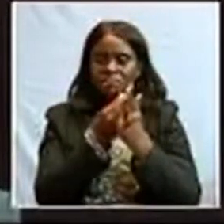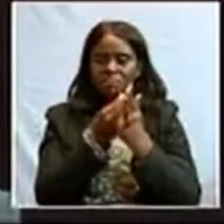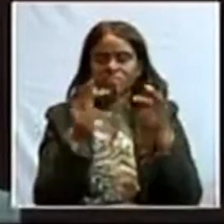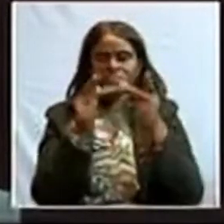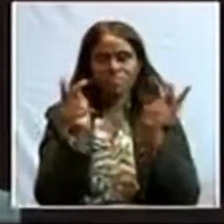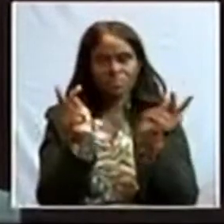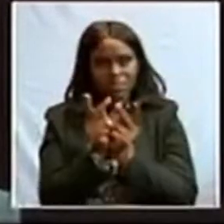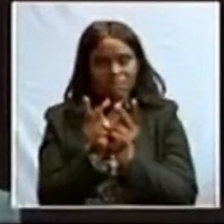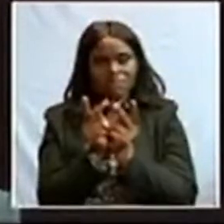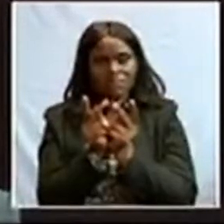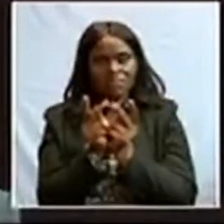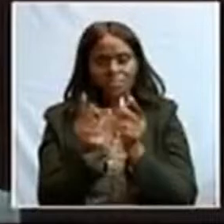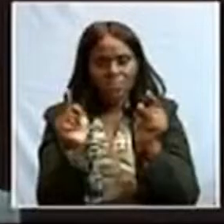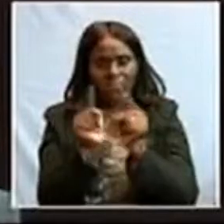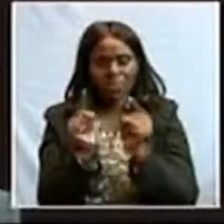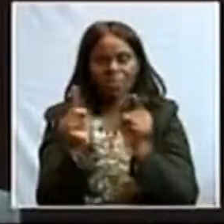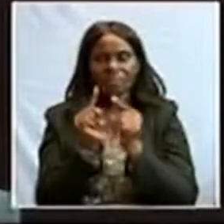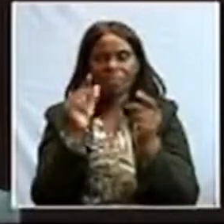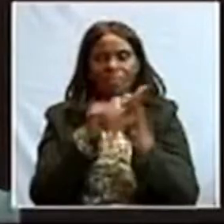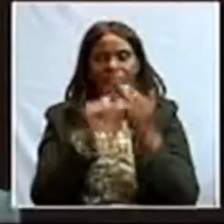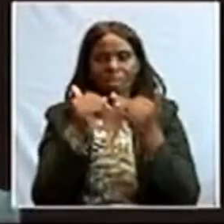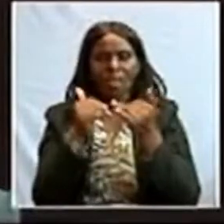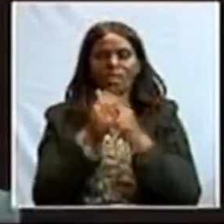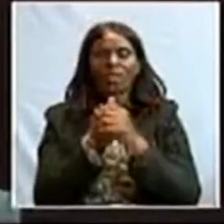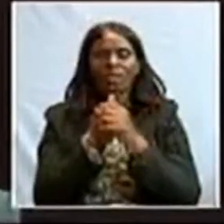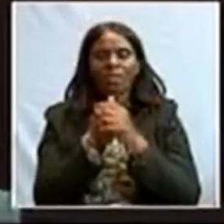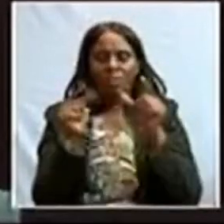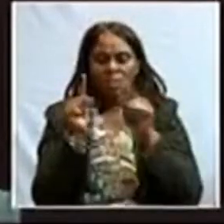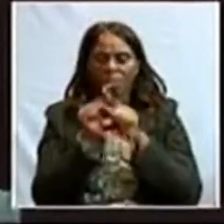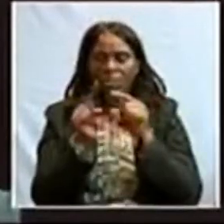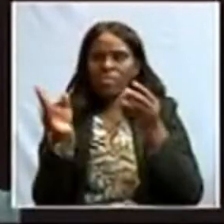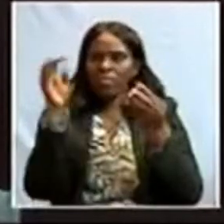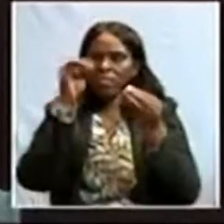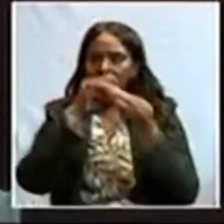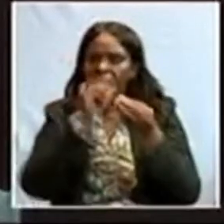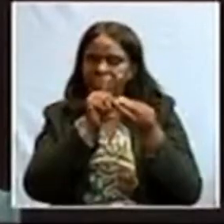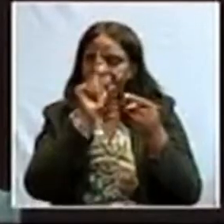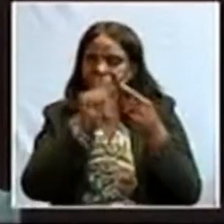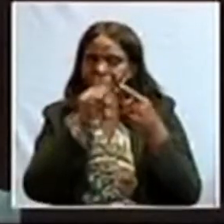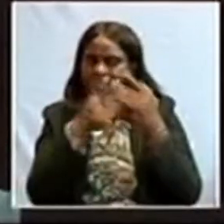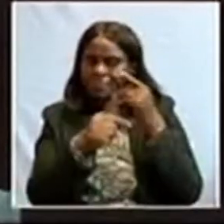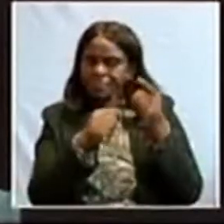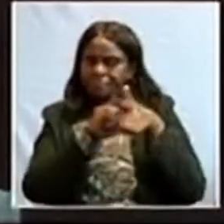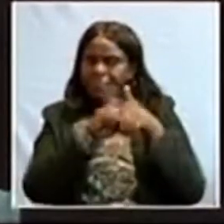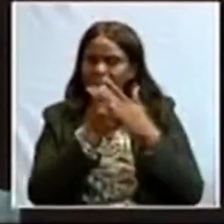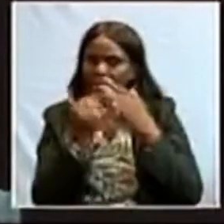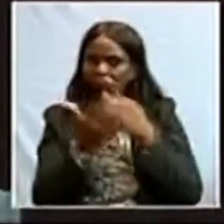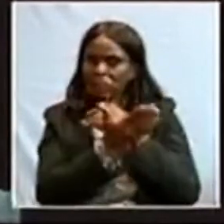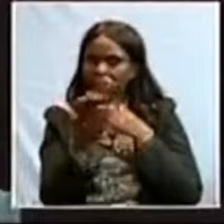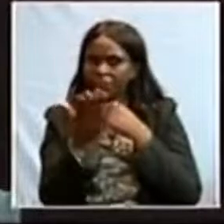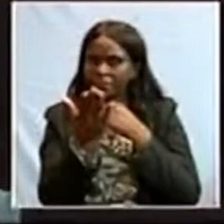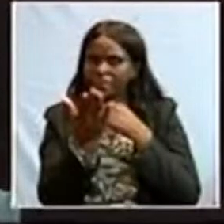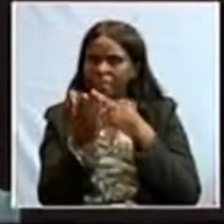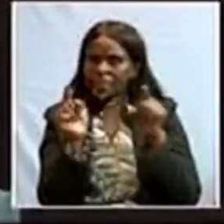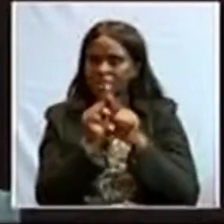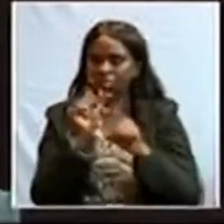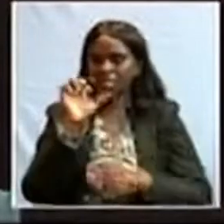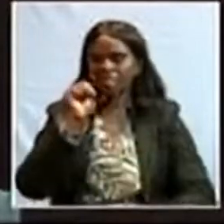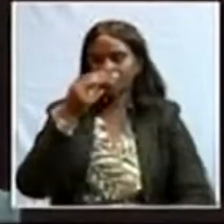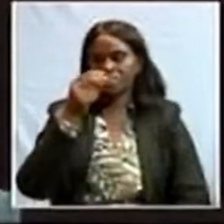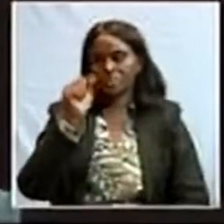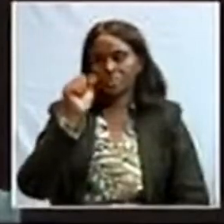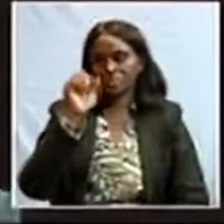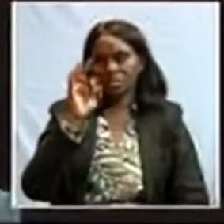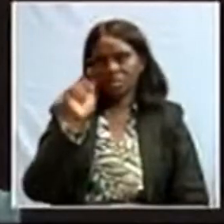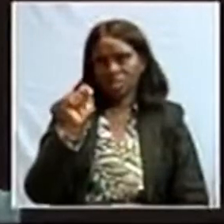base, and added to that, how is the shaft